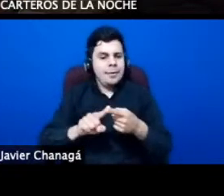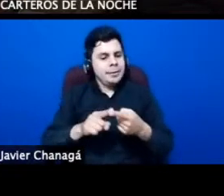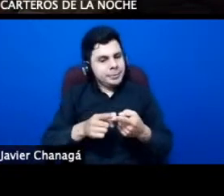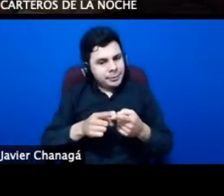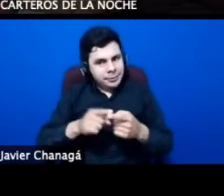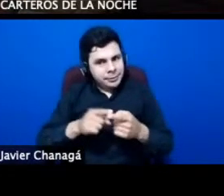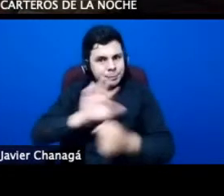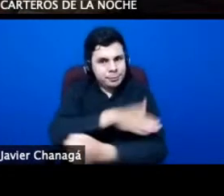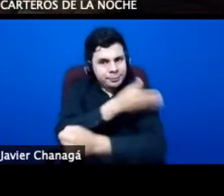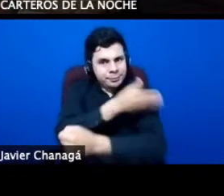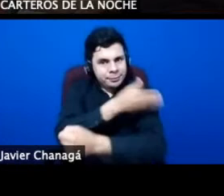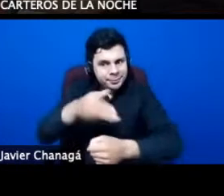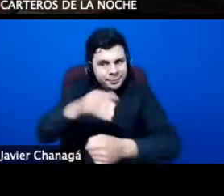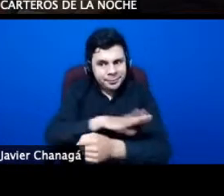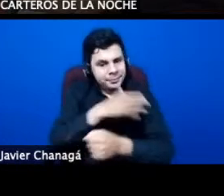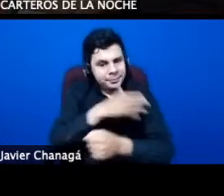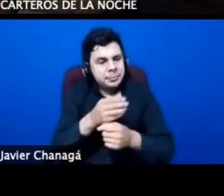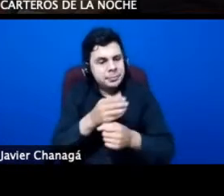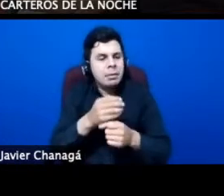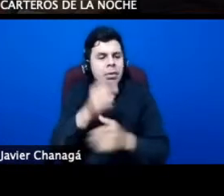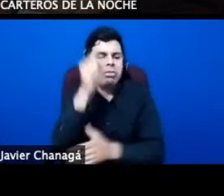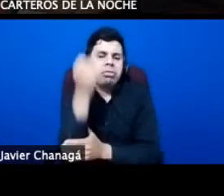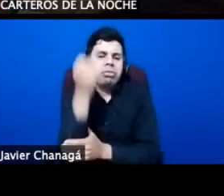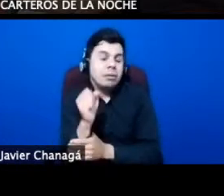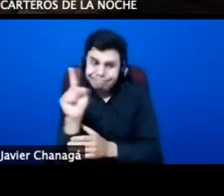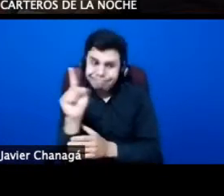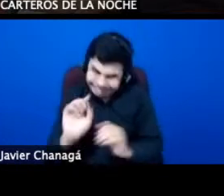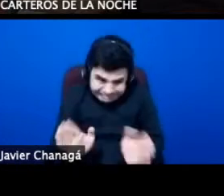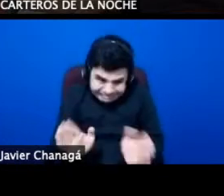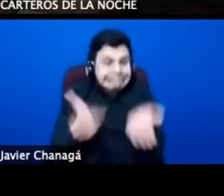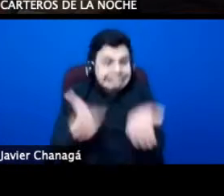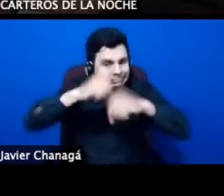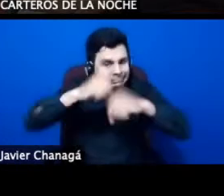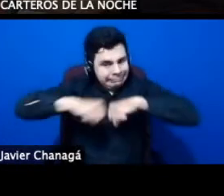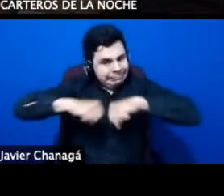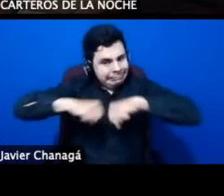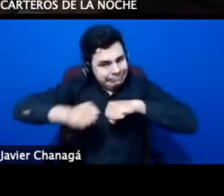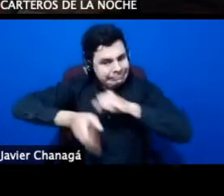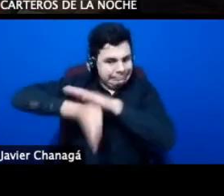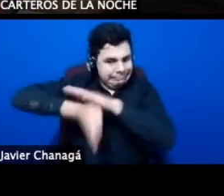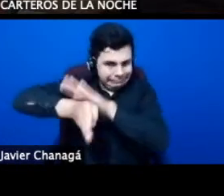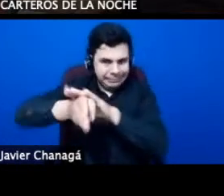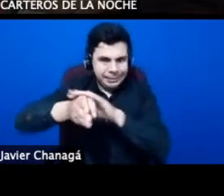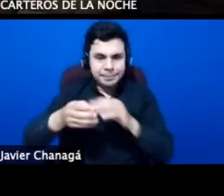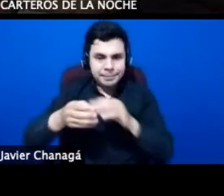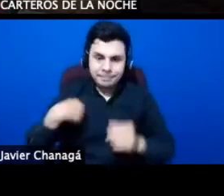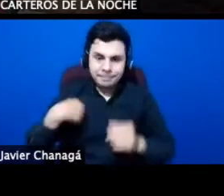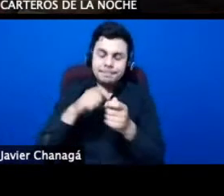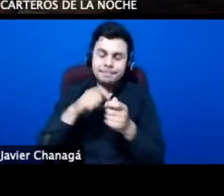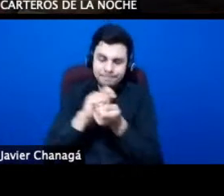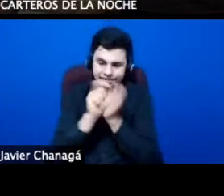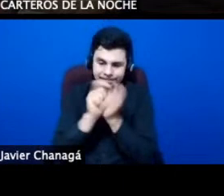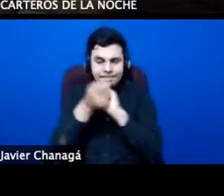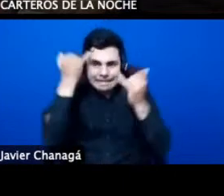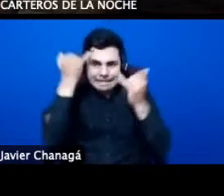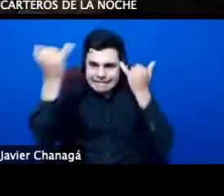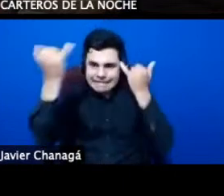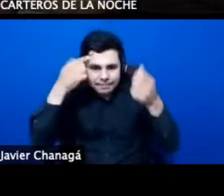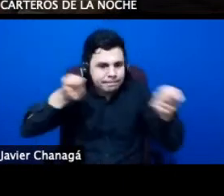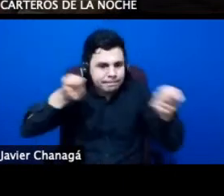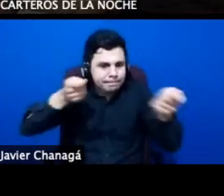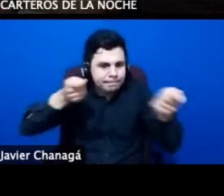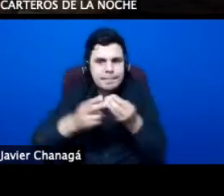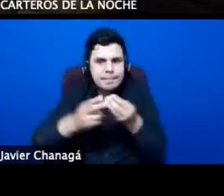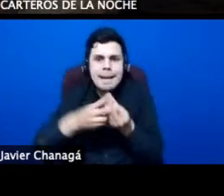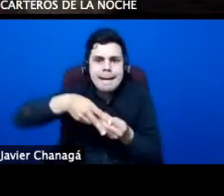Y eso nos obligó a cambiar, nos obligó a cambiar, nos obligó a empezar a utilizar otras herramientas, tanto en lo virtual,